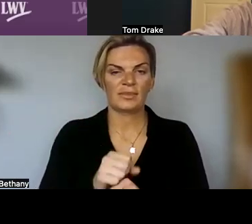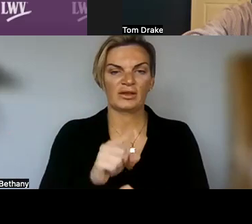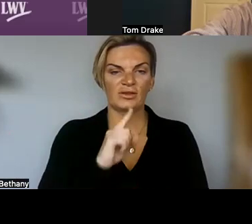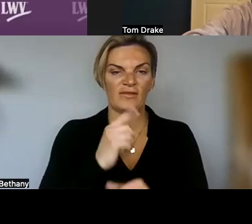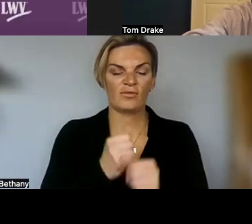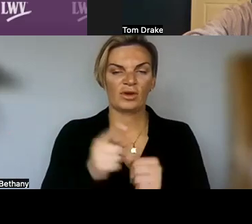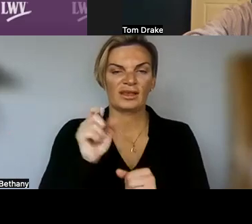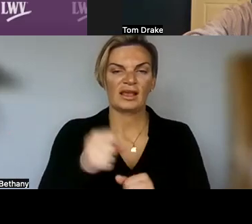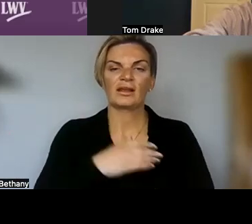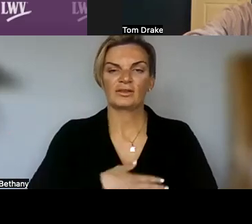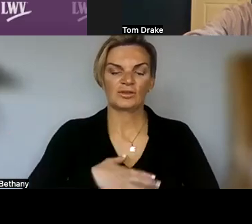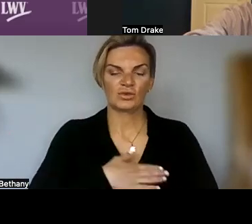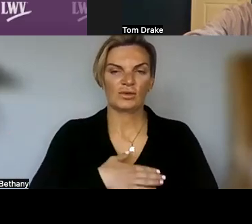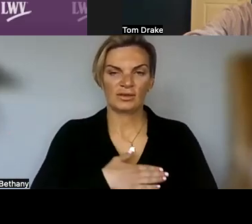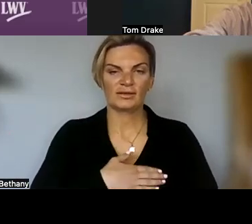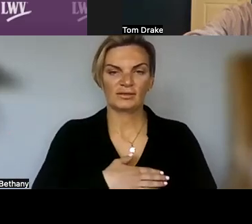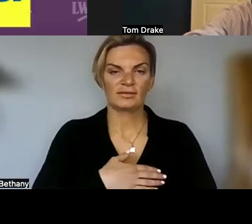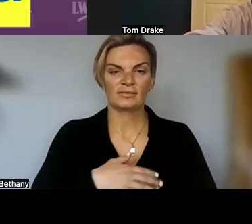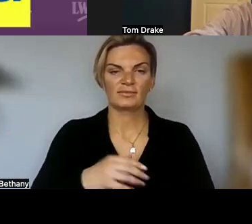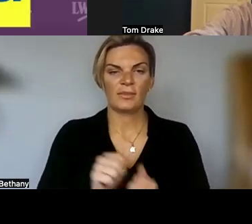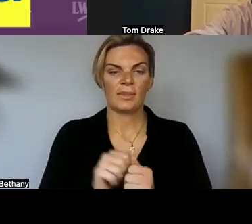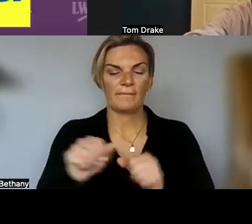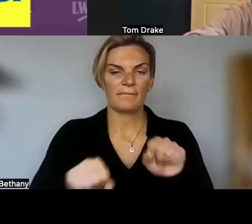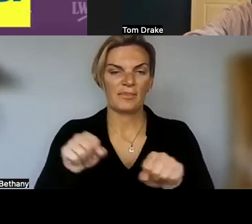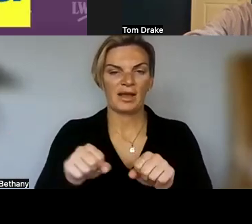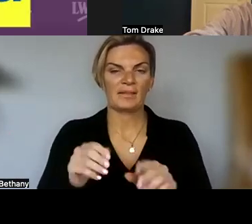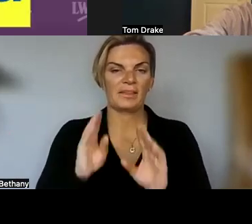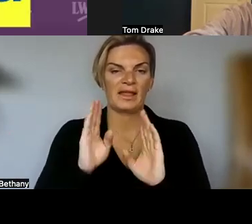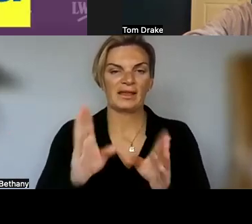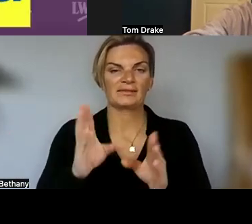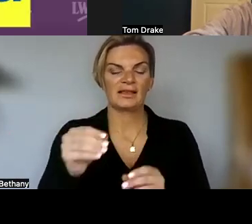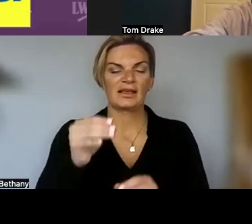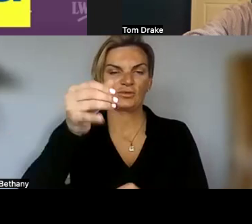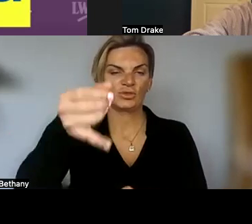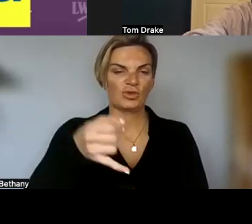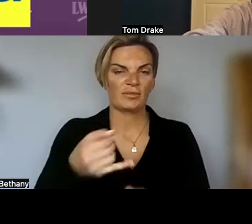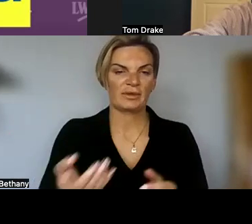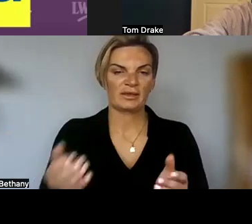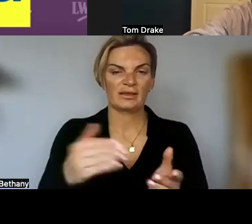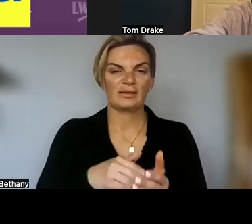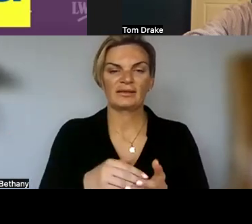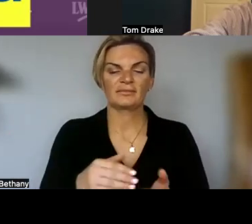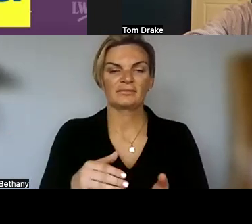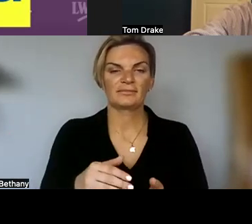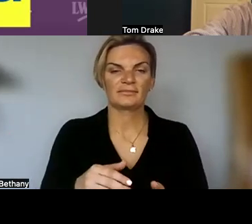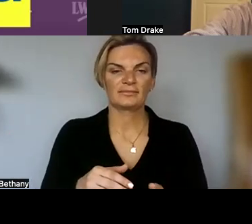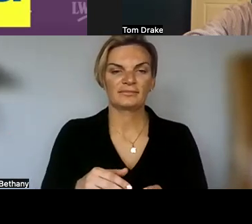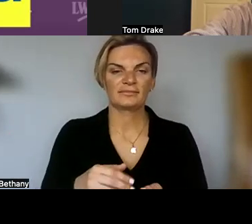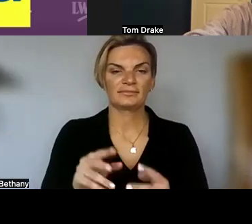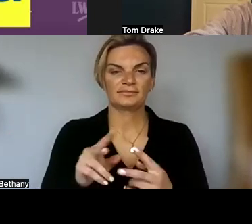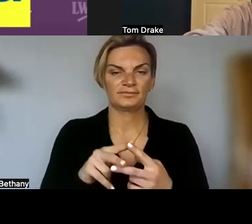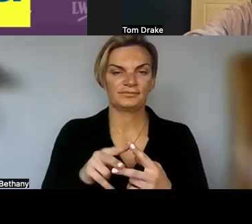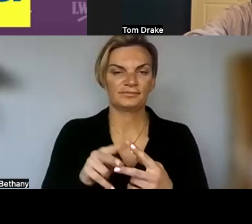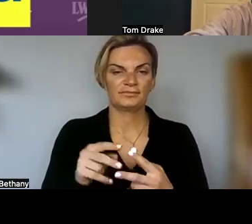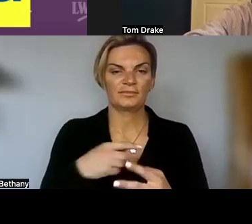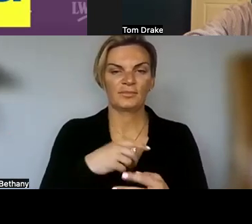really enjoy it with bike lanes and restriping. Two other quick ones. Worked